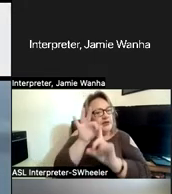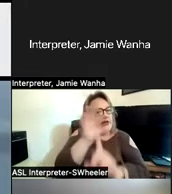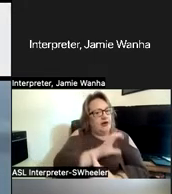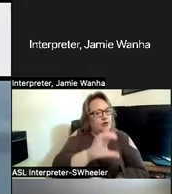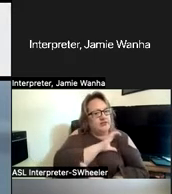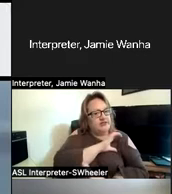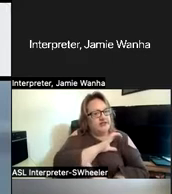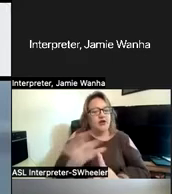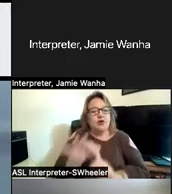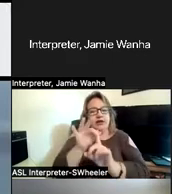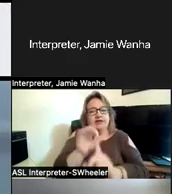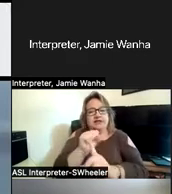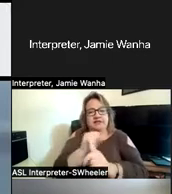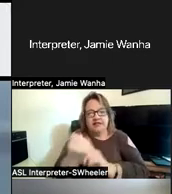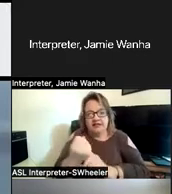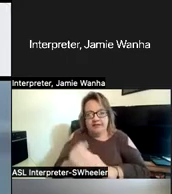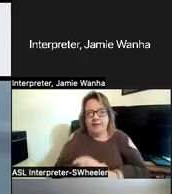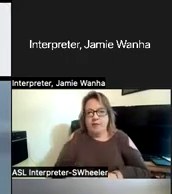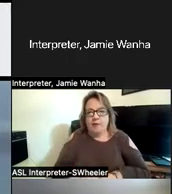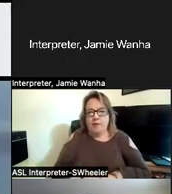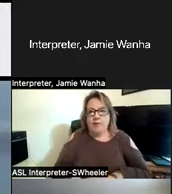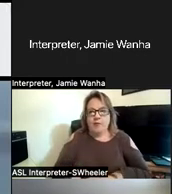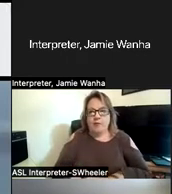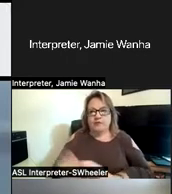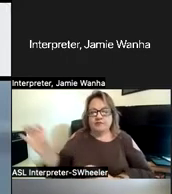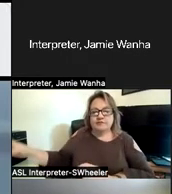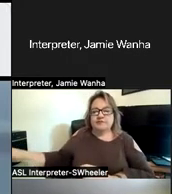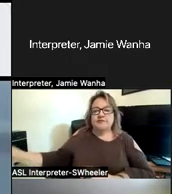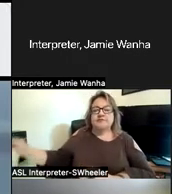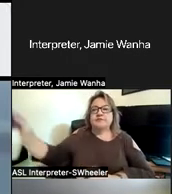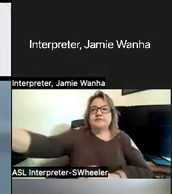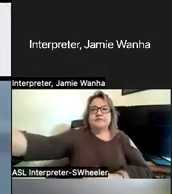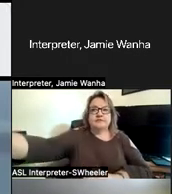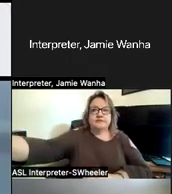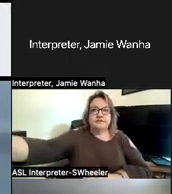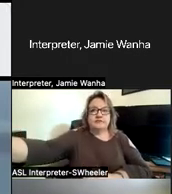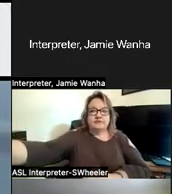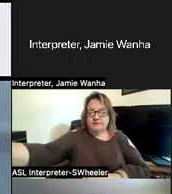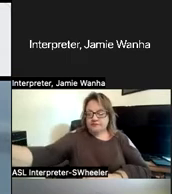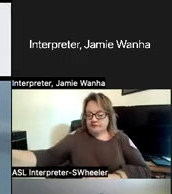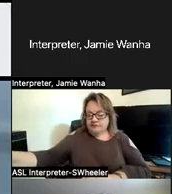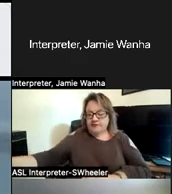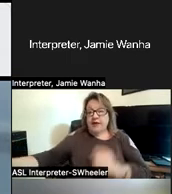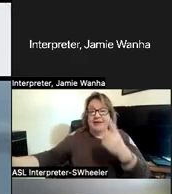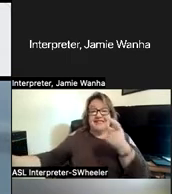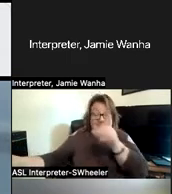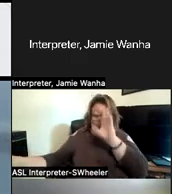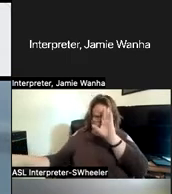unique setting, that fault of this characteristic is running through downtown.